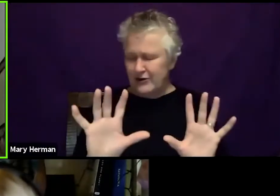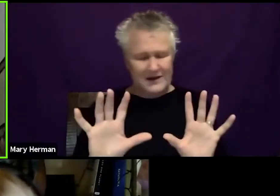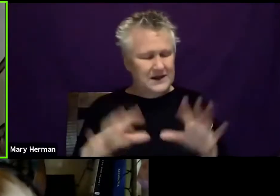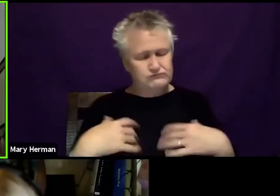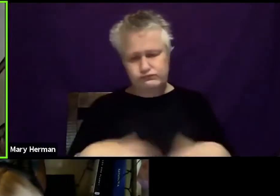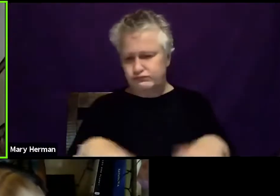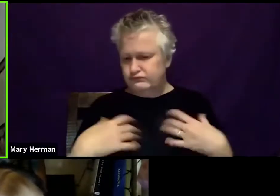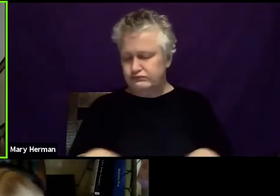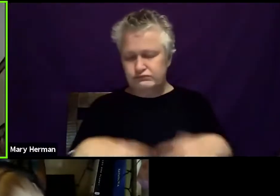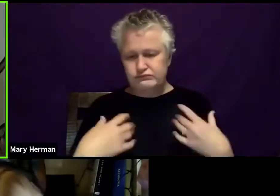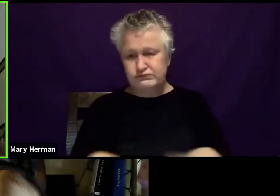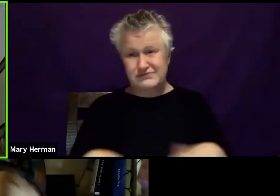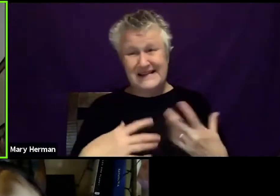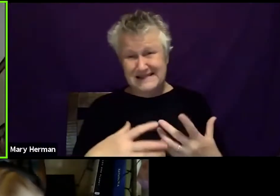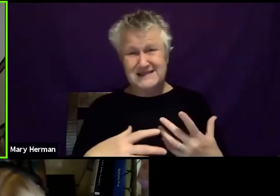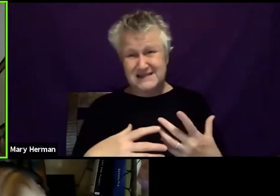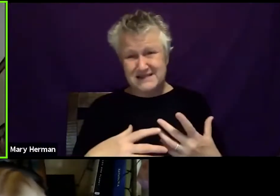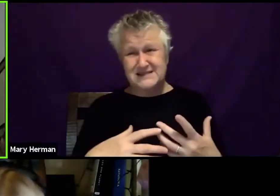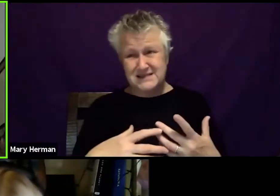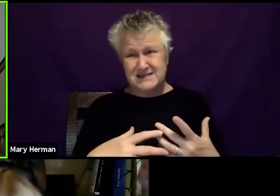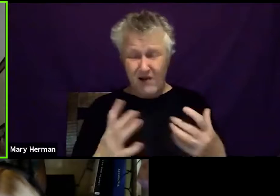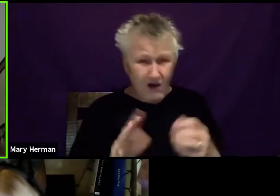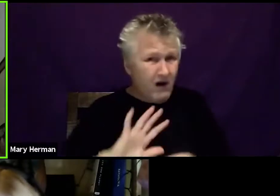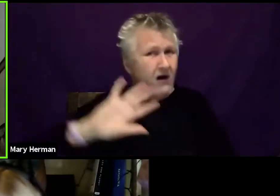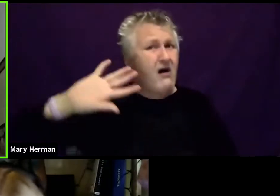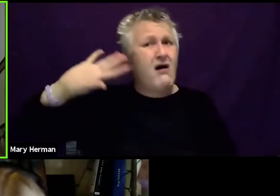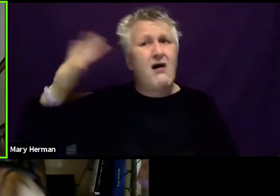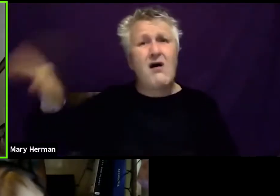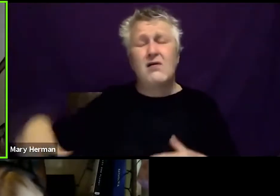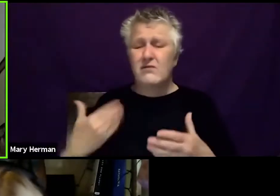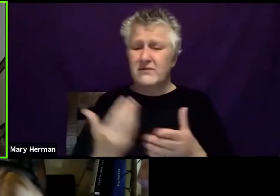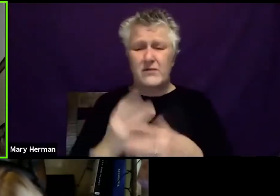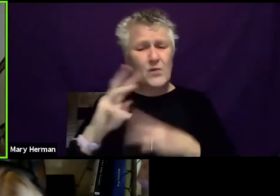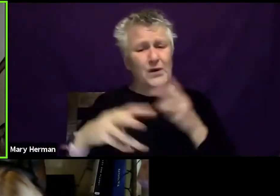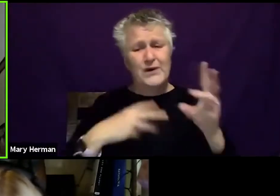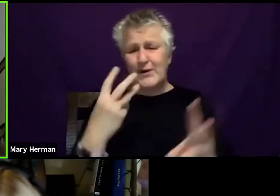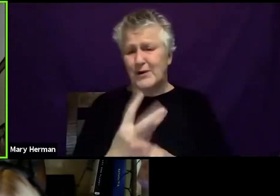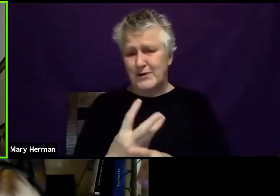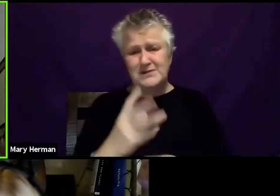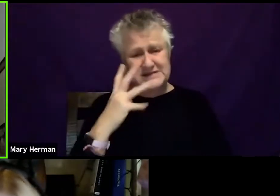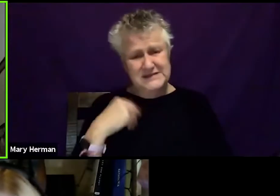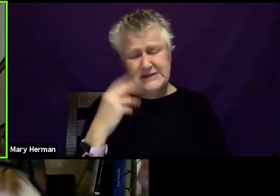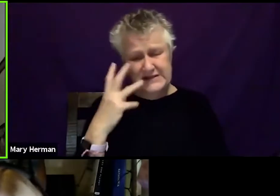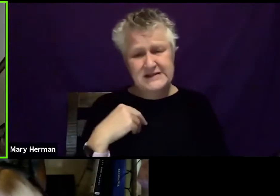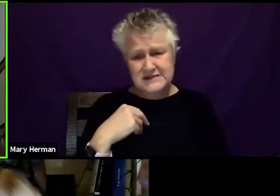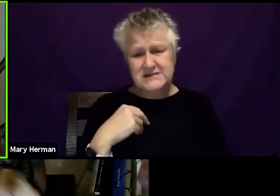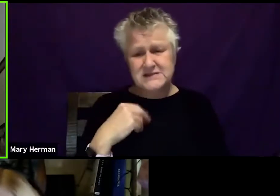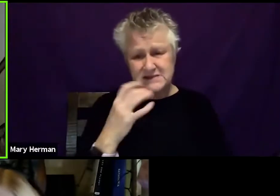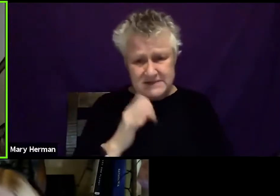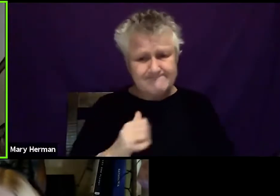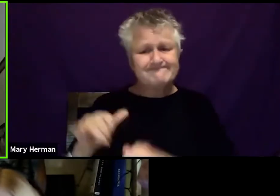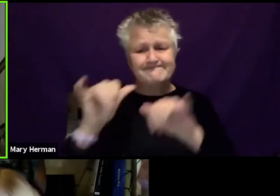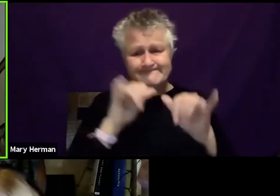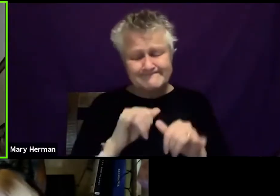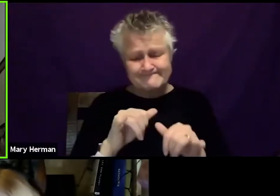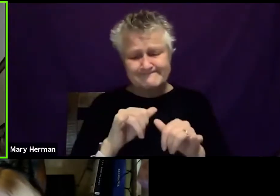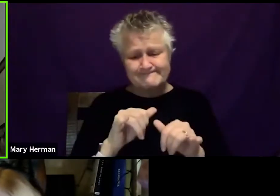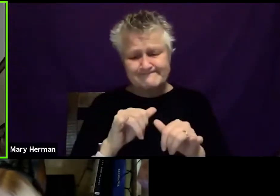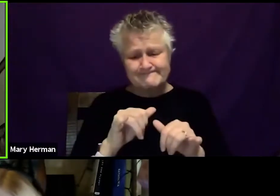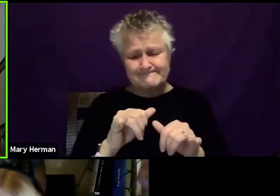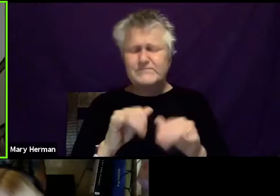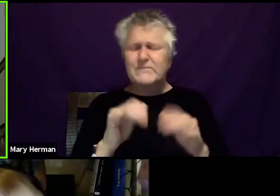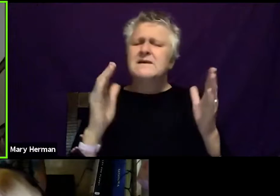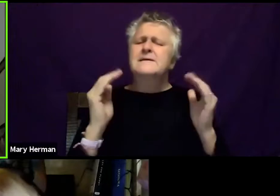unfortunately a worldwide phenomenon here that we're experiencing. What are some of the resistive